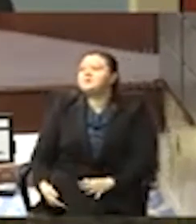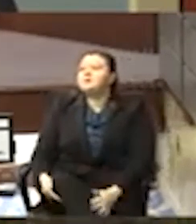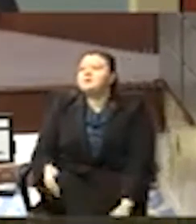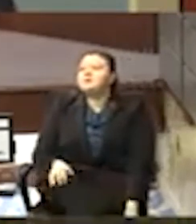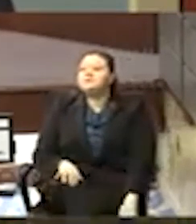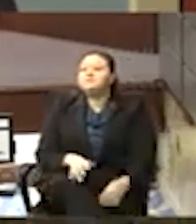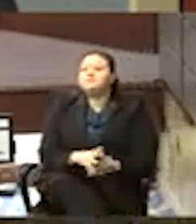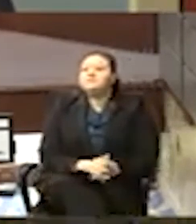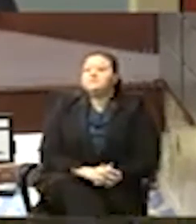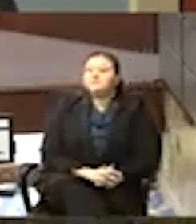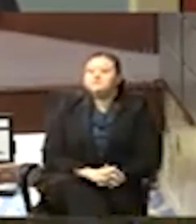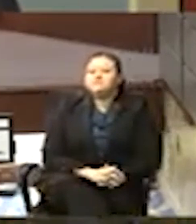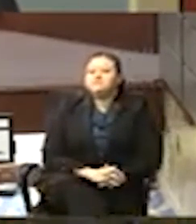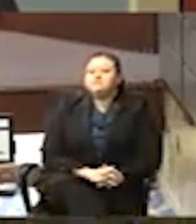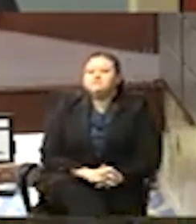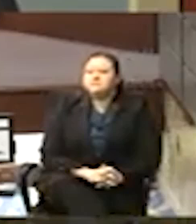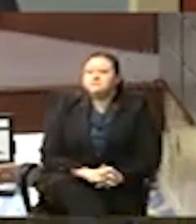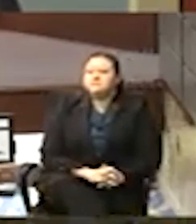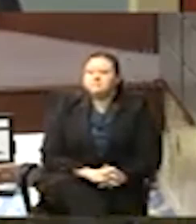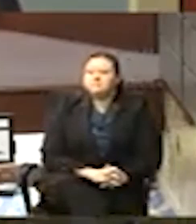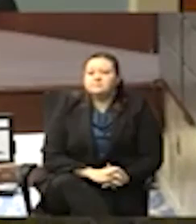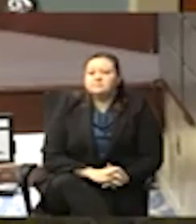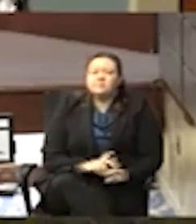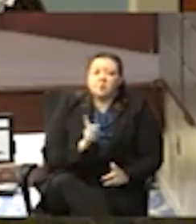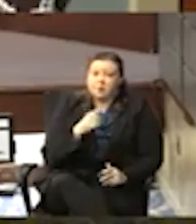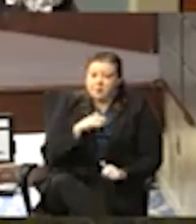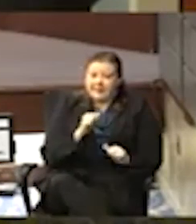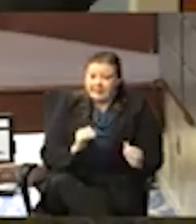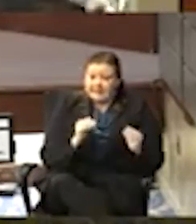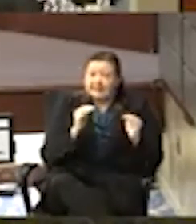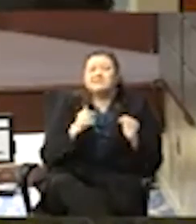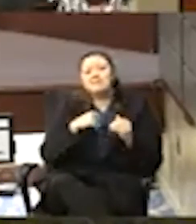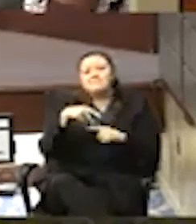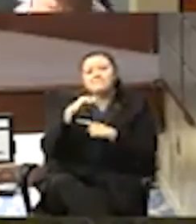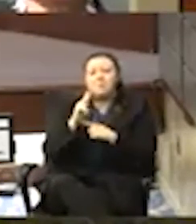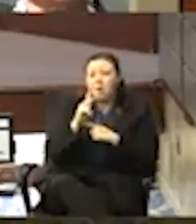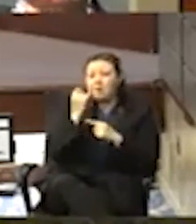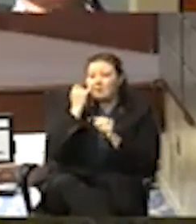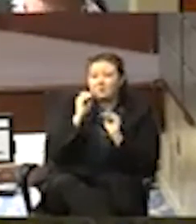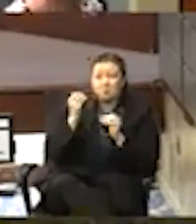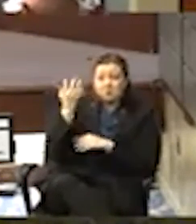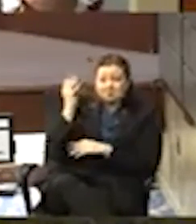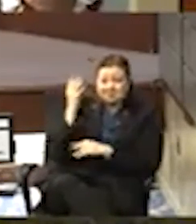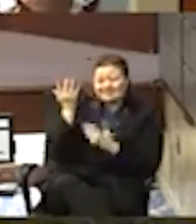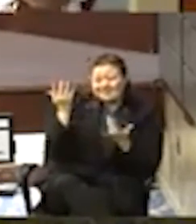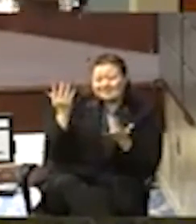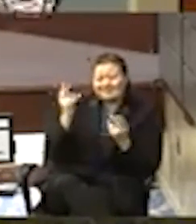But in areas where we can enhance, I mean, a park is not a park without trees. And so,